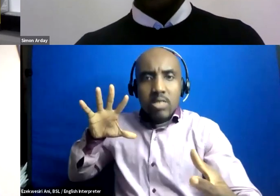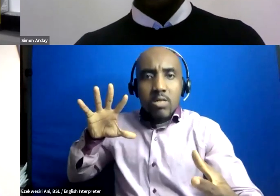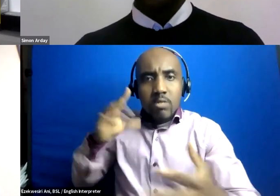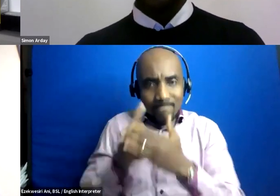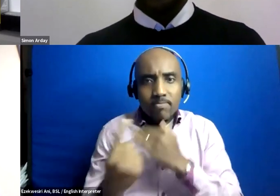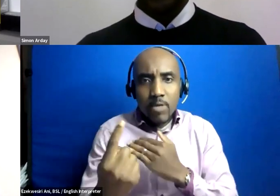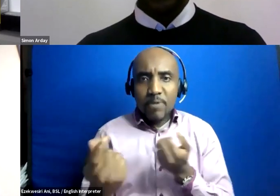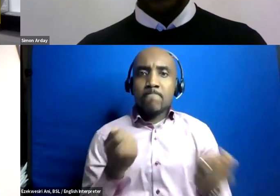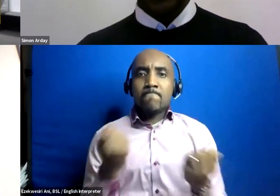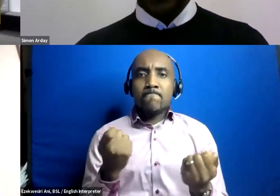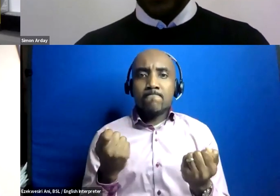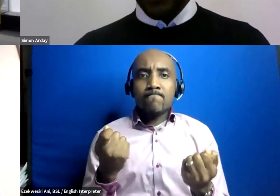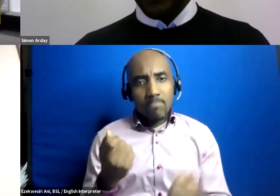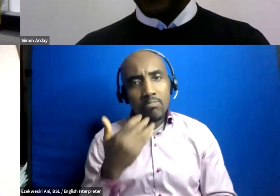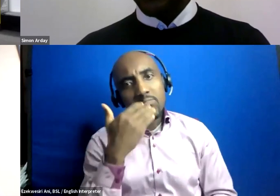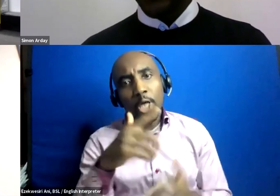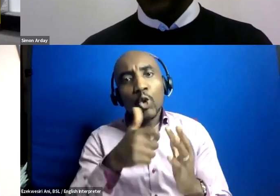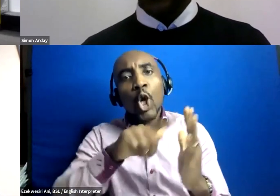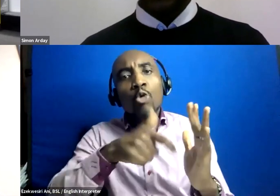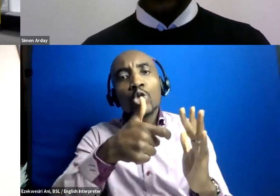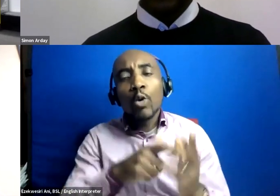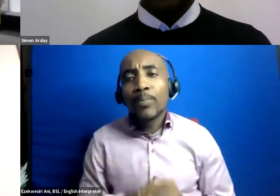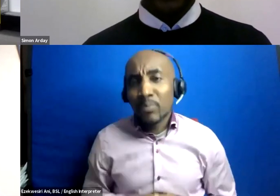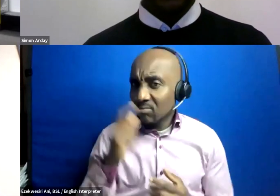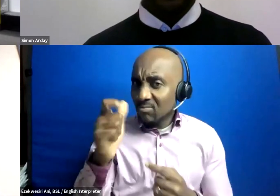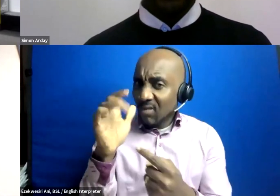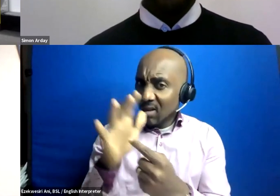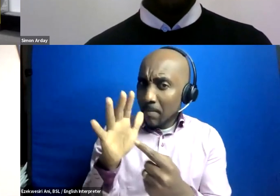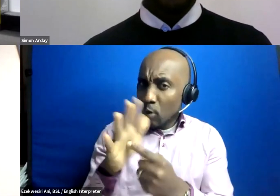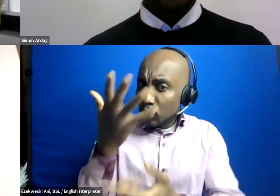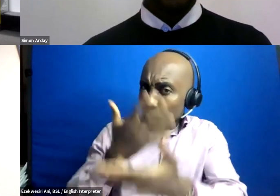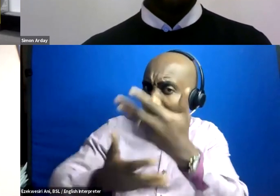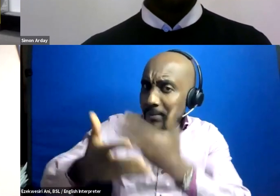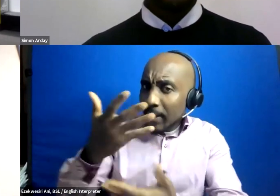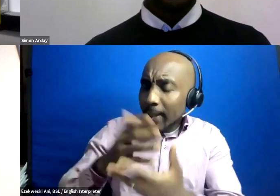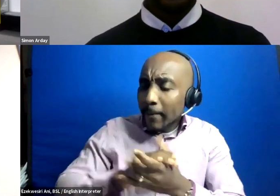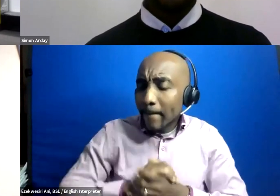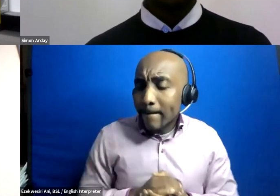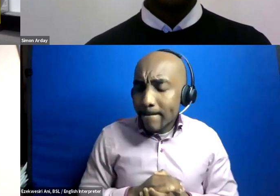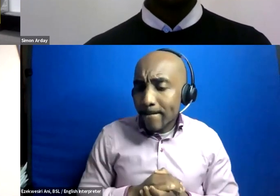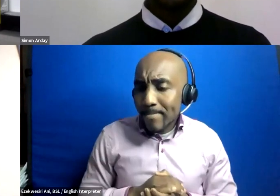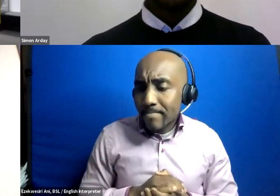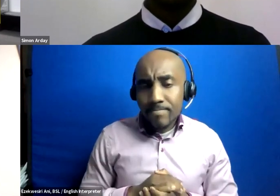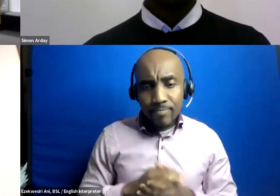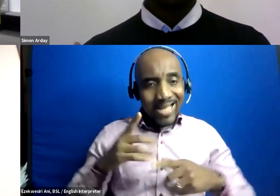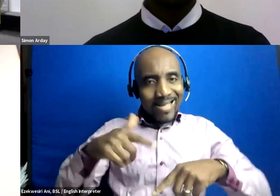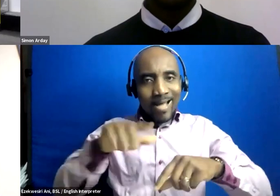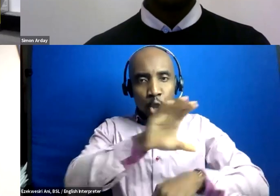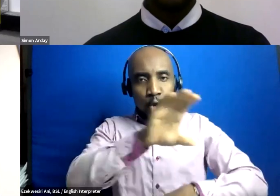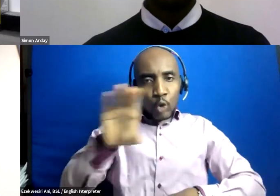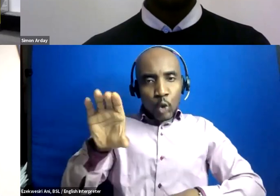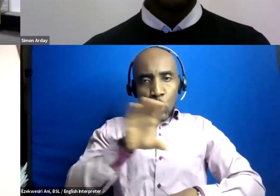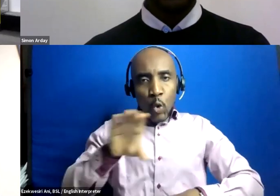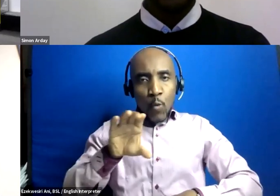Thank you, Kojo. And I think it's really poignant that you speak about how being in this space, we can now start to